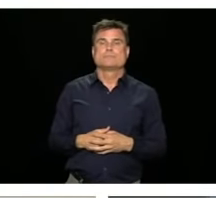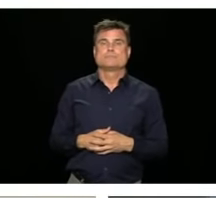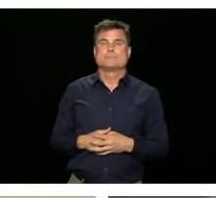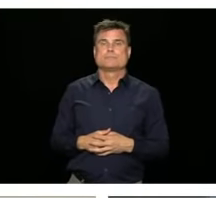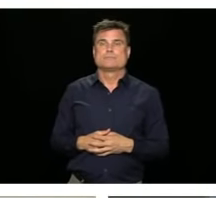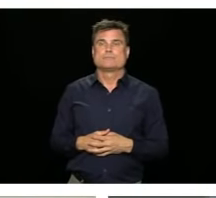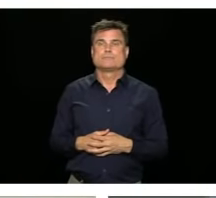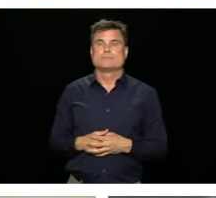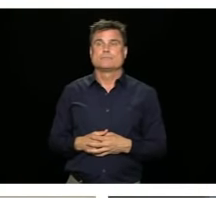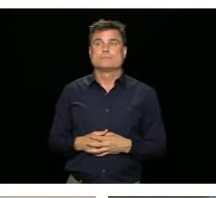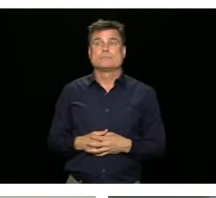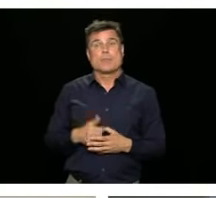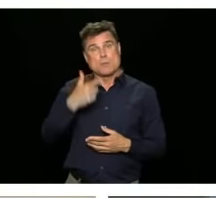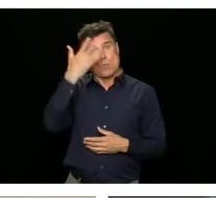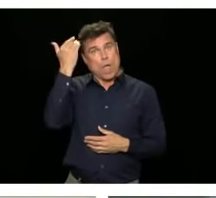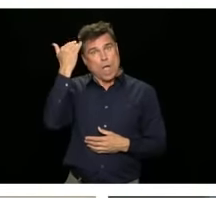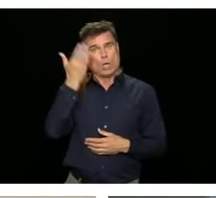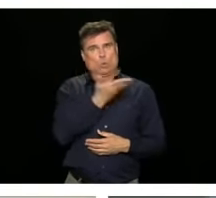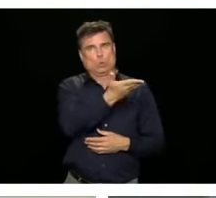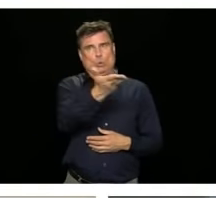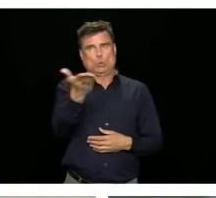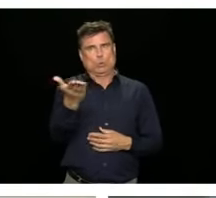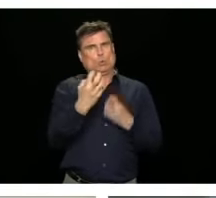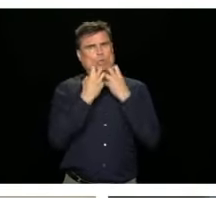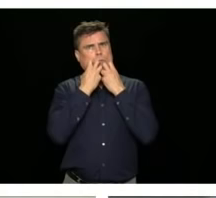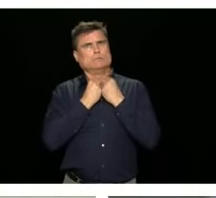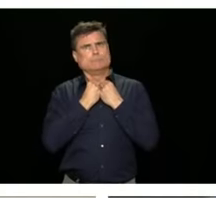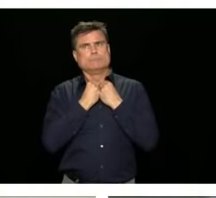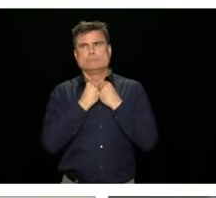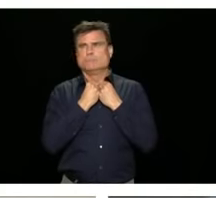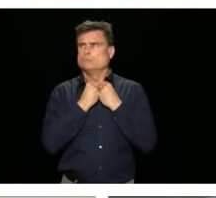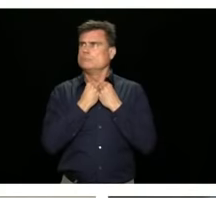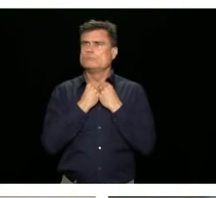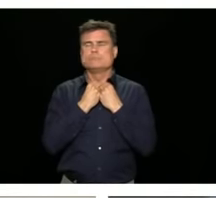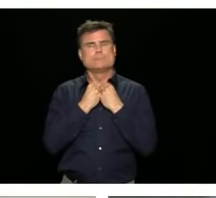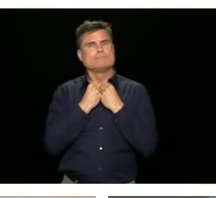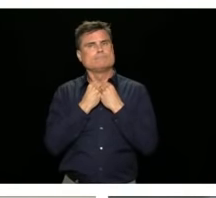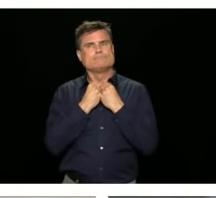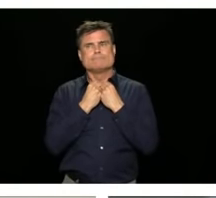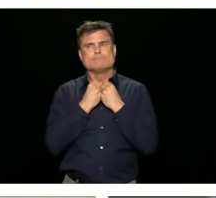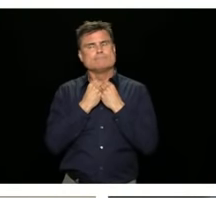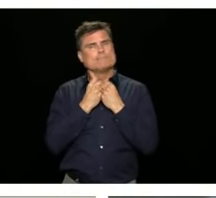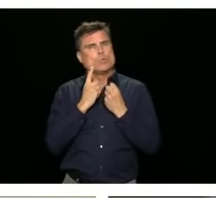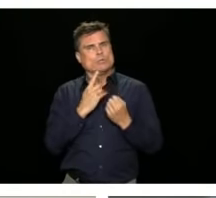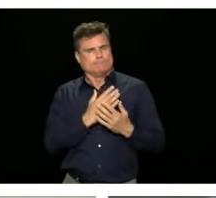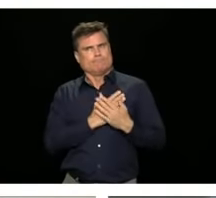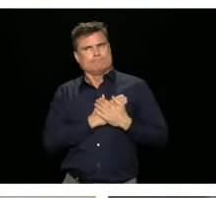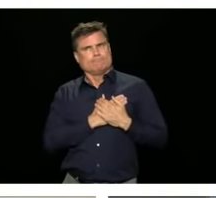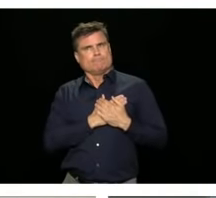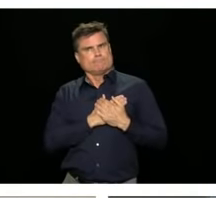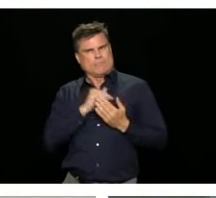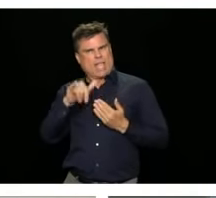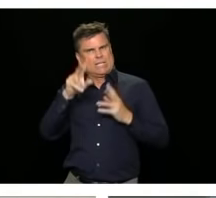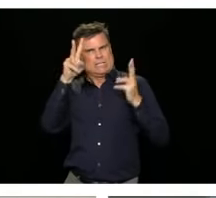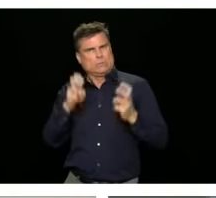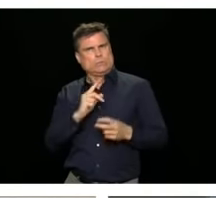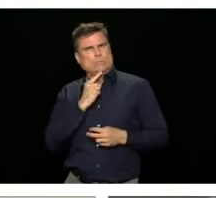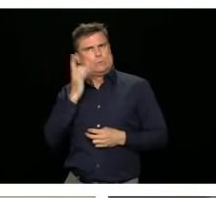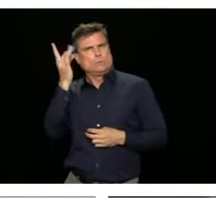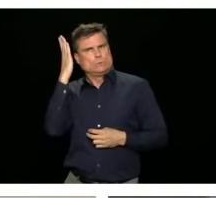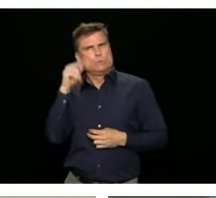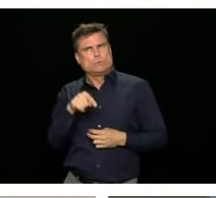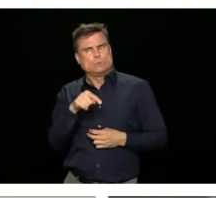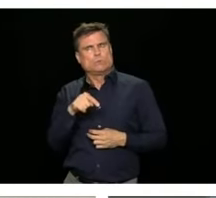constant communication, questions, answers, asking them, even when they are critically hard,